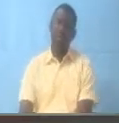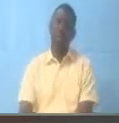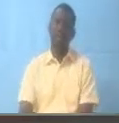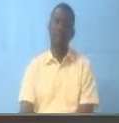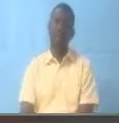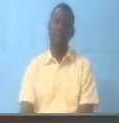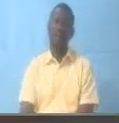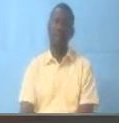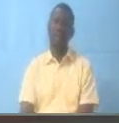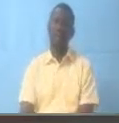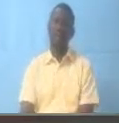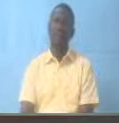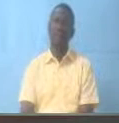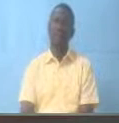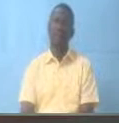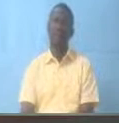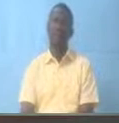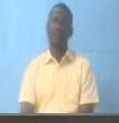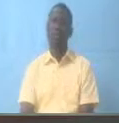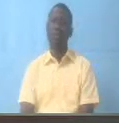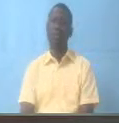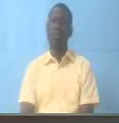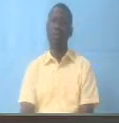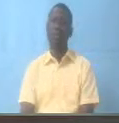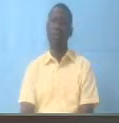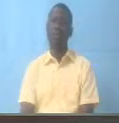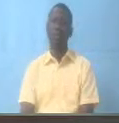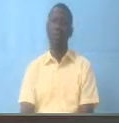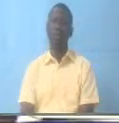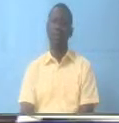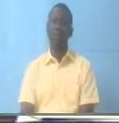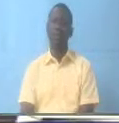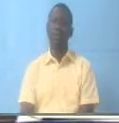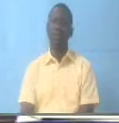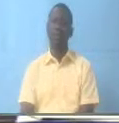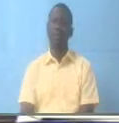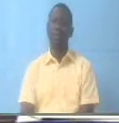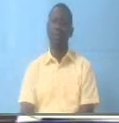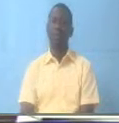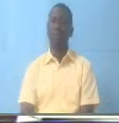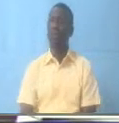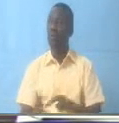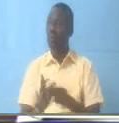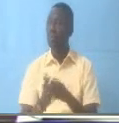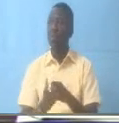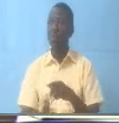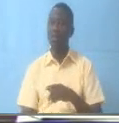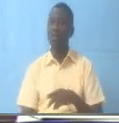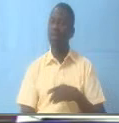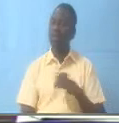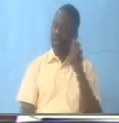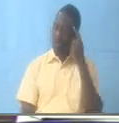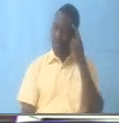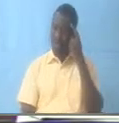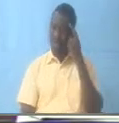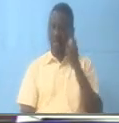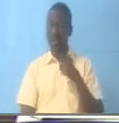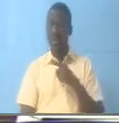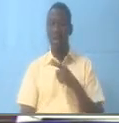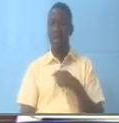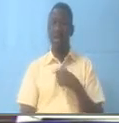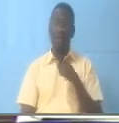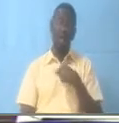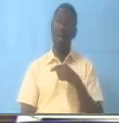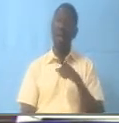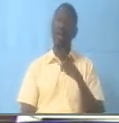nekk di ko dóor rek loolu daal mujjeewut mën a nekk. So you felt that no matter what you did, he had made up his mind,